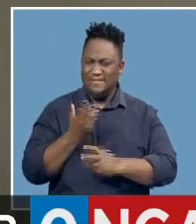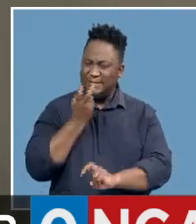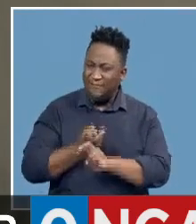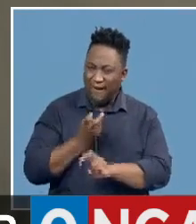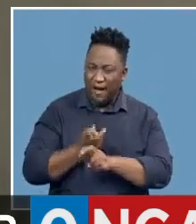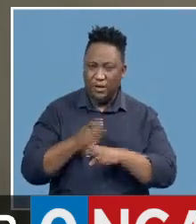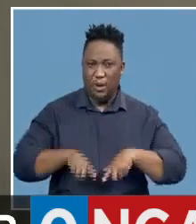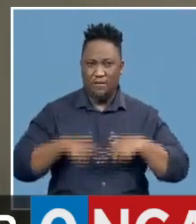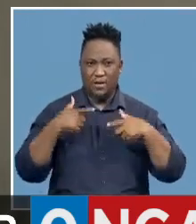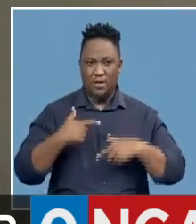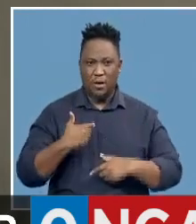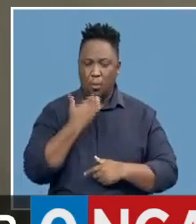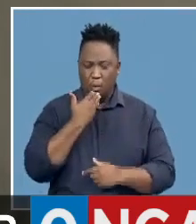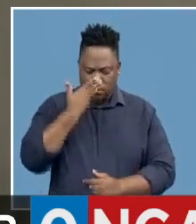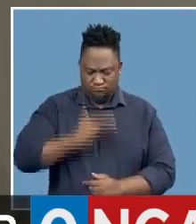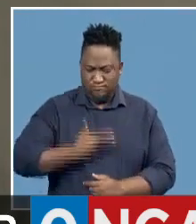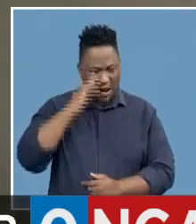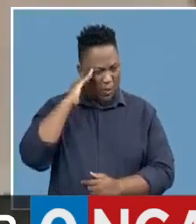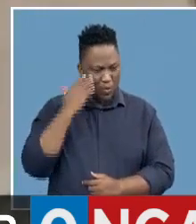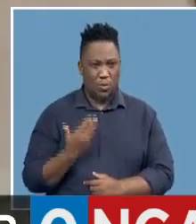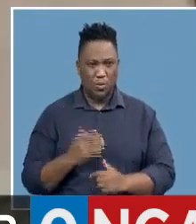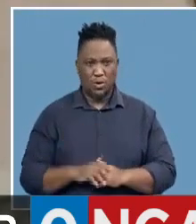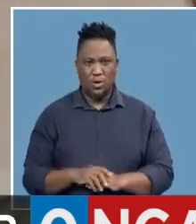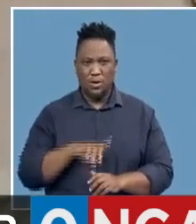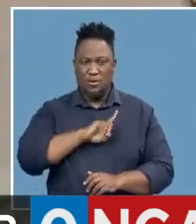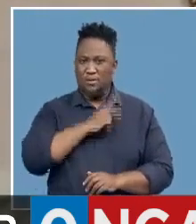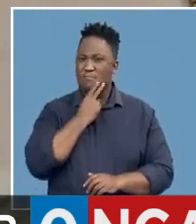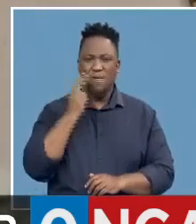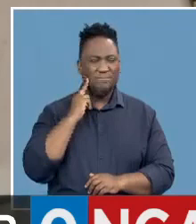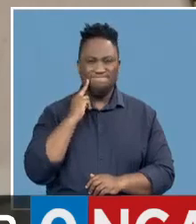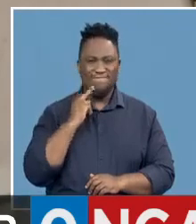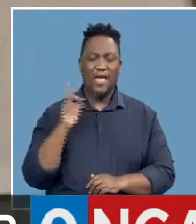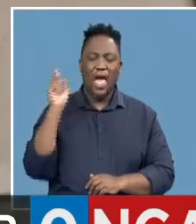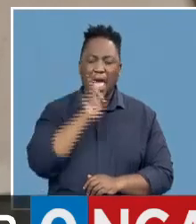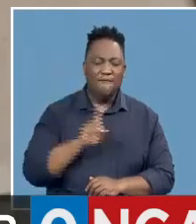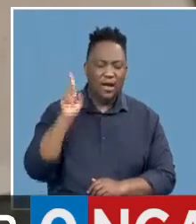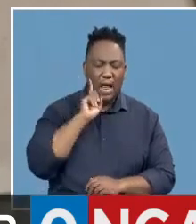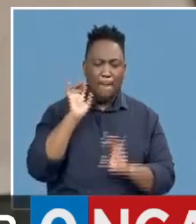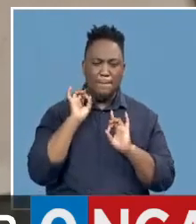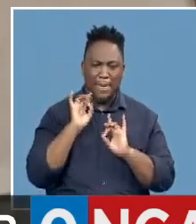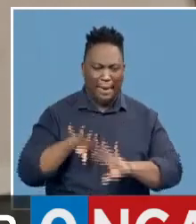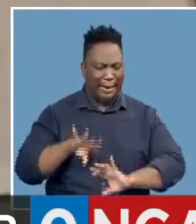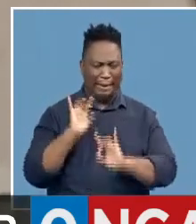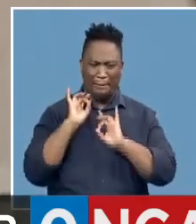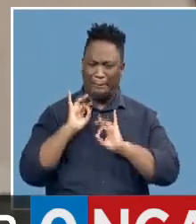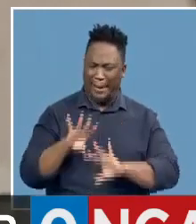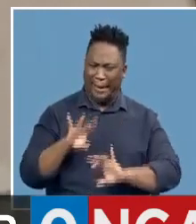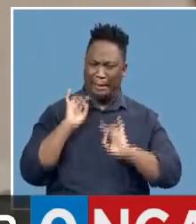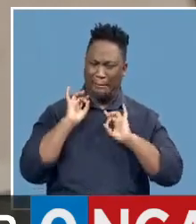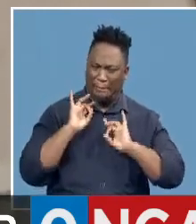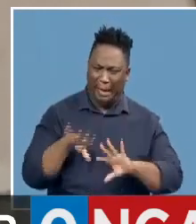even know who I am anymore because it's not nice being in pain. Every day you are in pain.